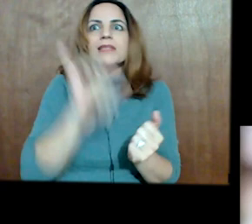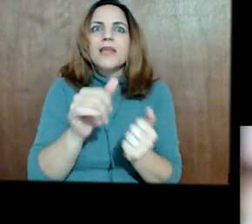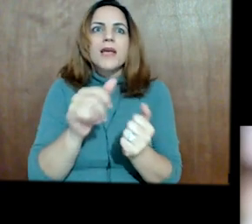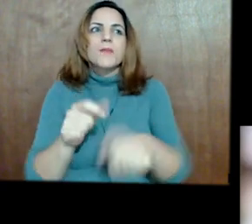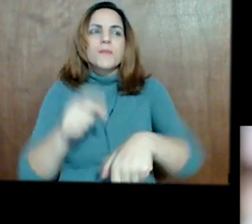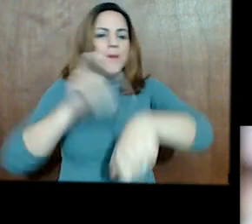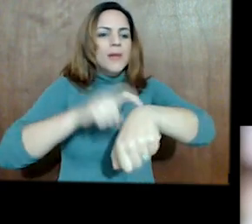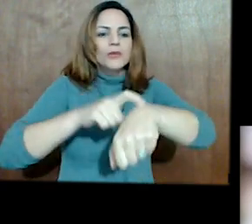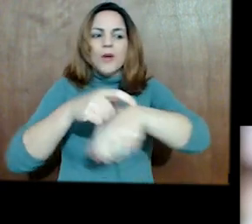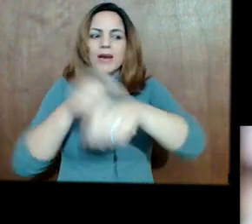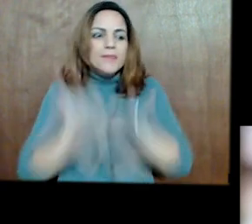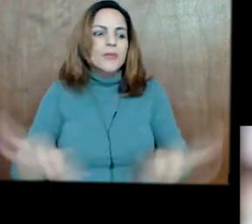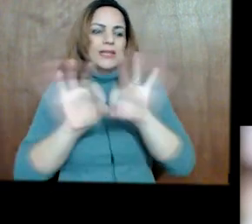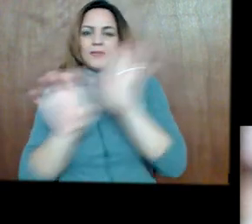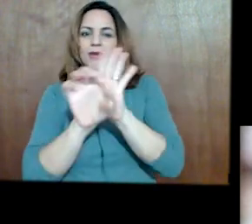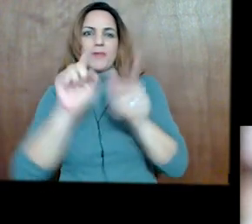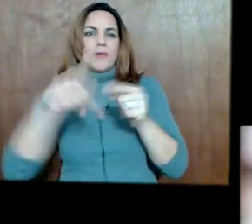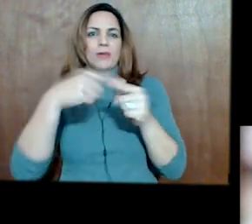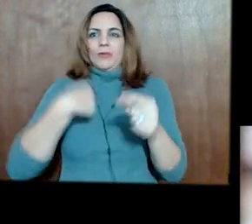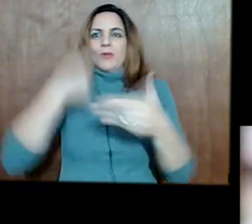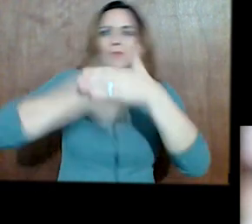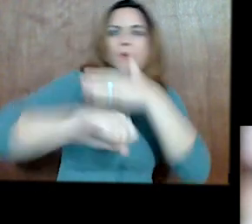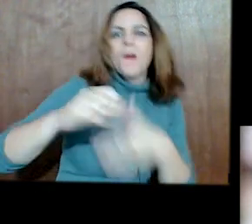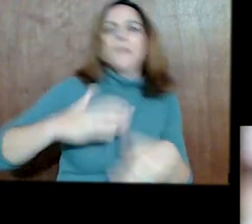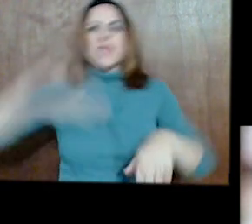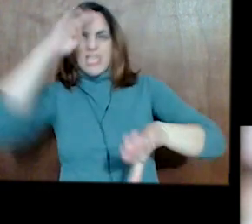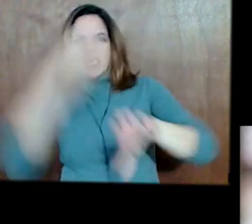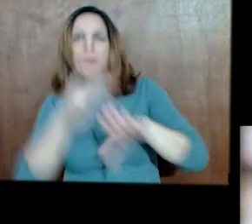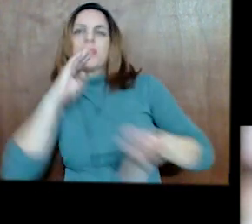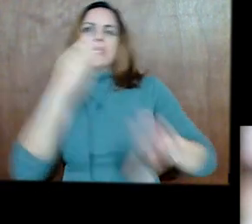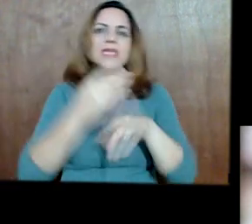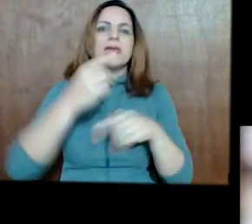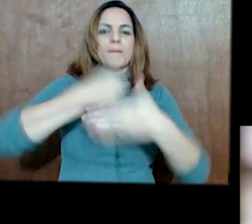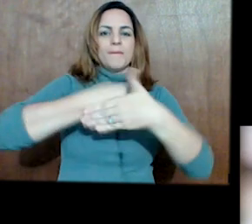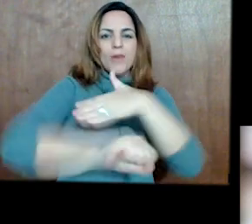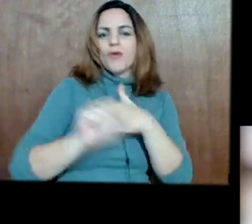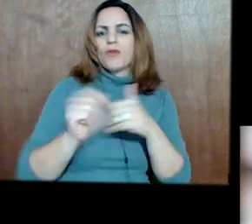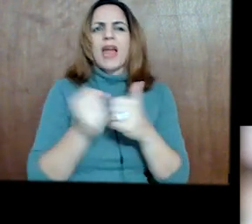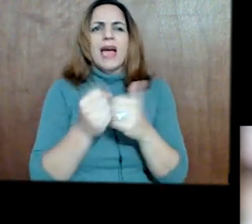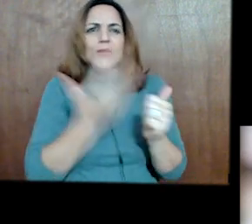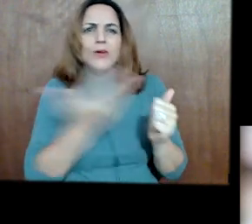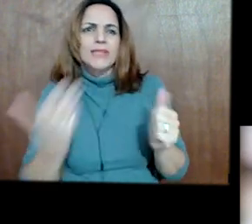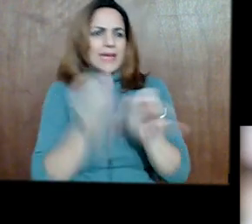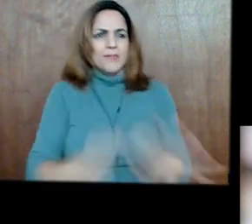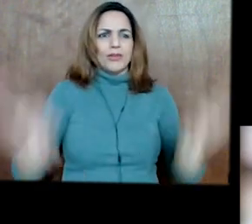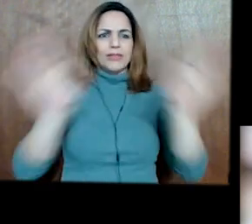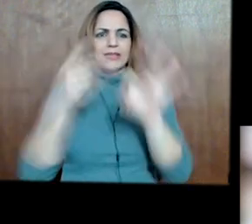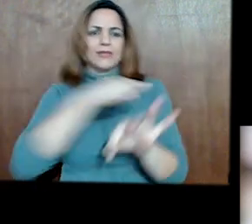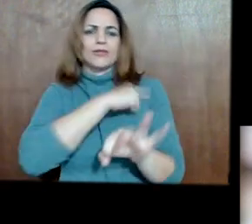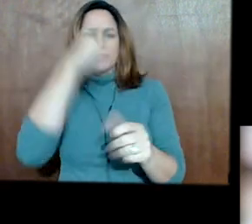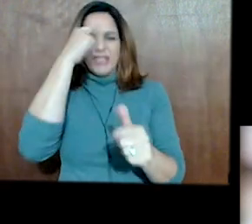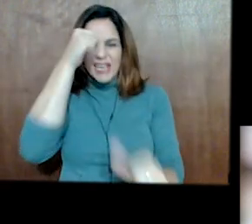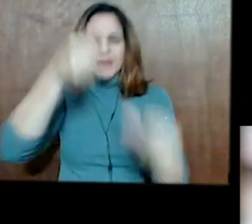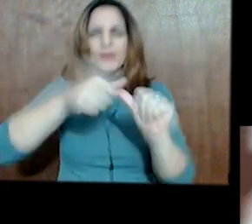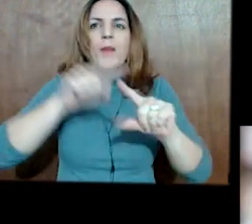kid's birth, my, you know, this and that. There are five or six of them. That's definitely one of them. That specific moment when